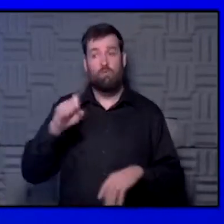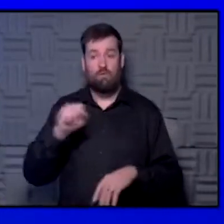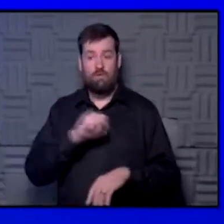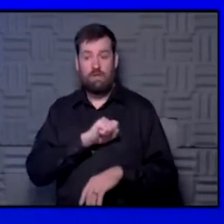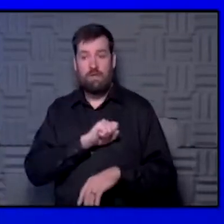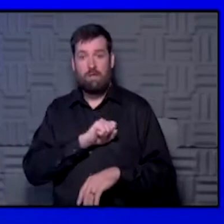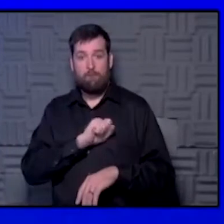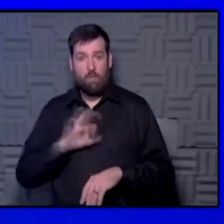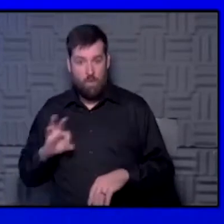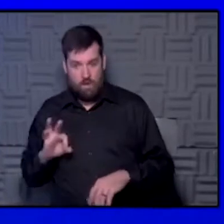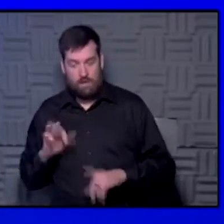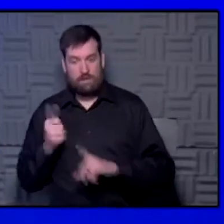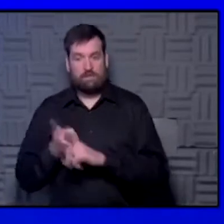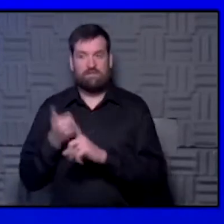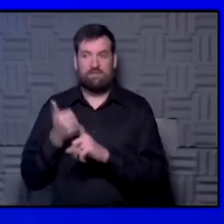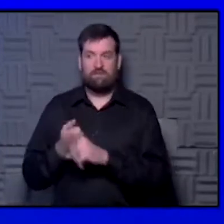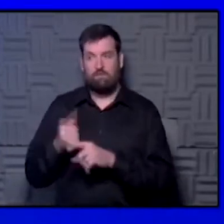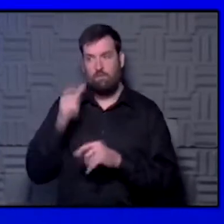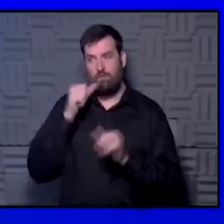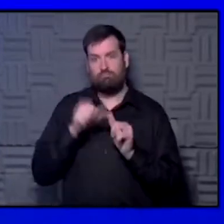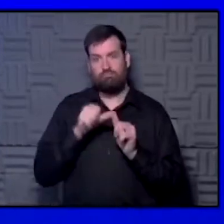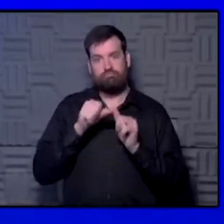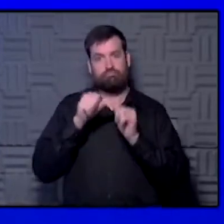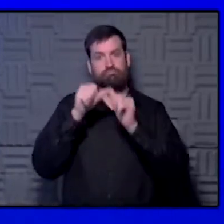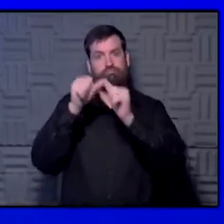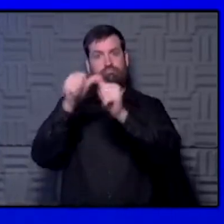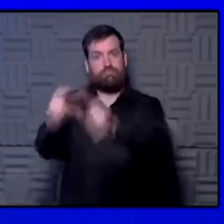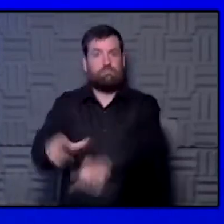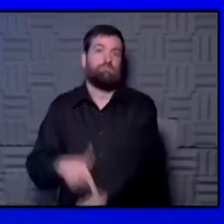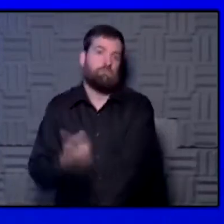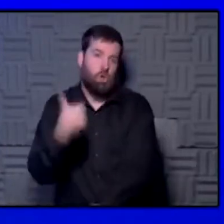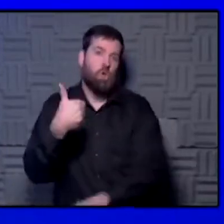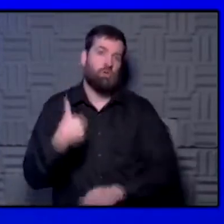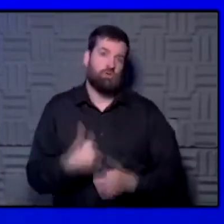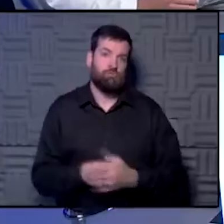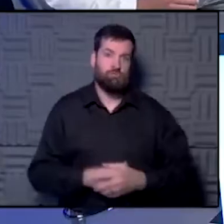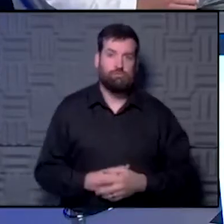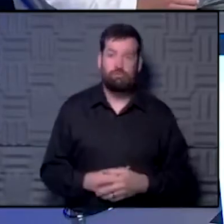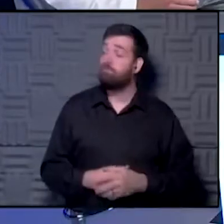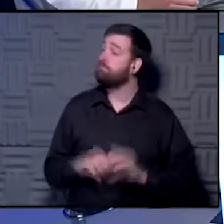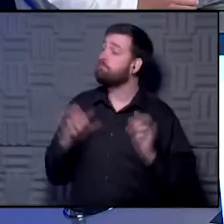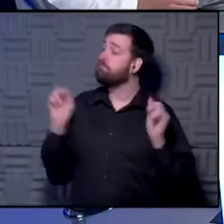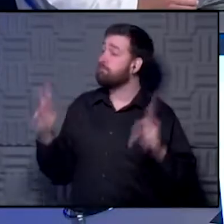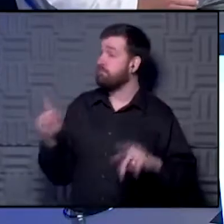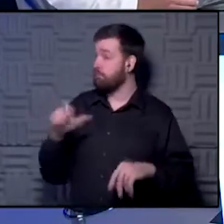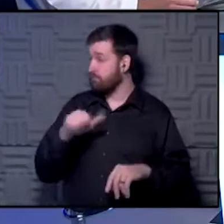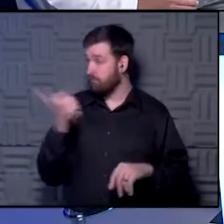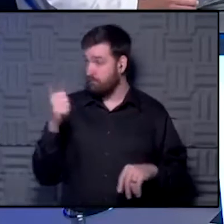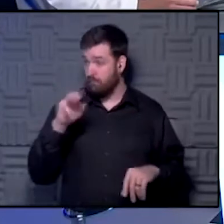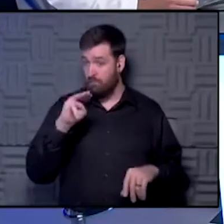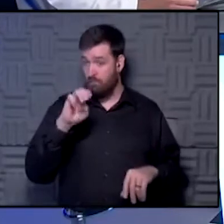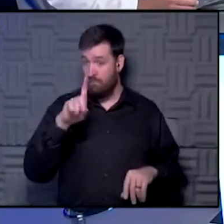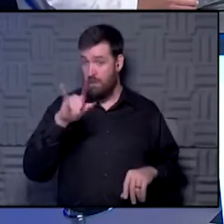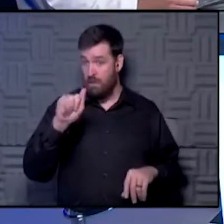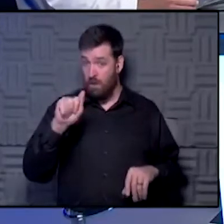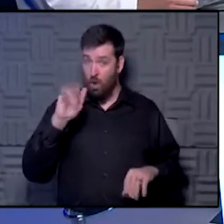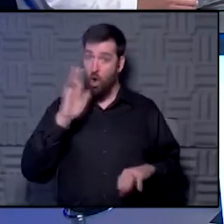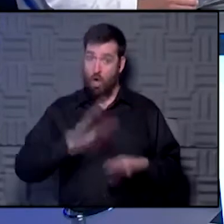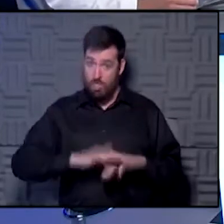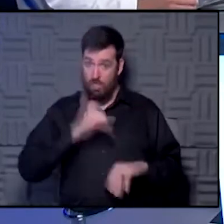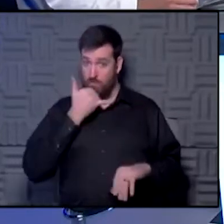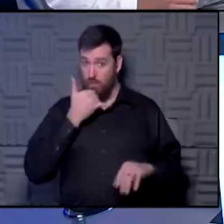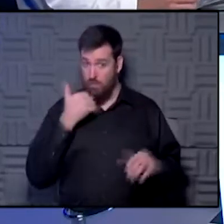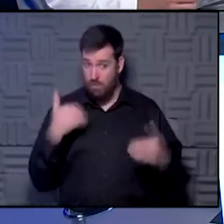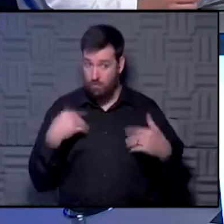as the employees are going to be in that haunted house for that prolonged period of time. So, all right. Do we have any media on the line that have